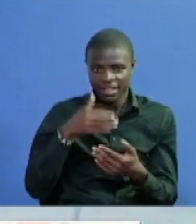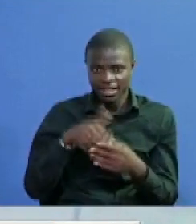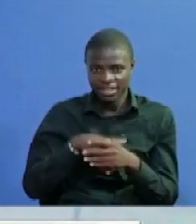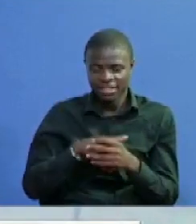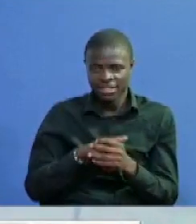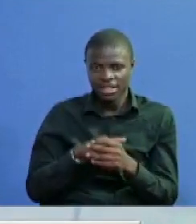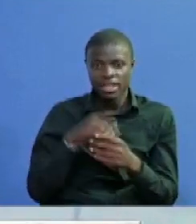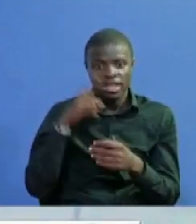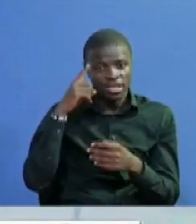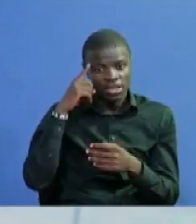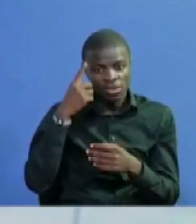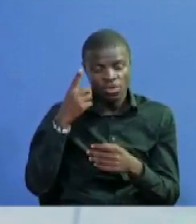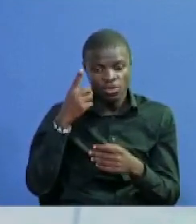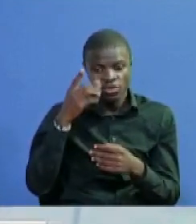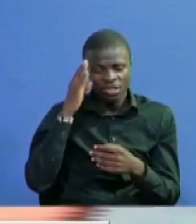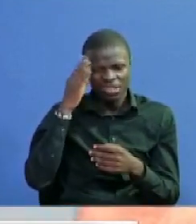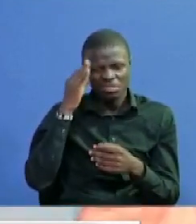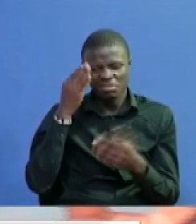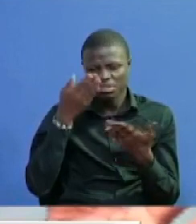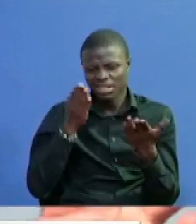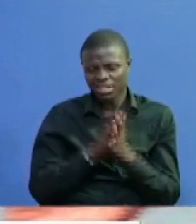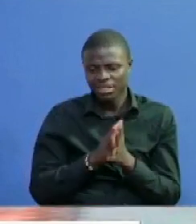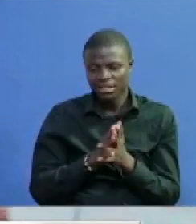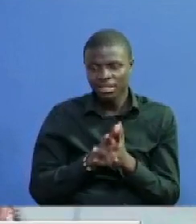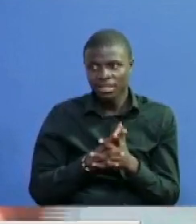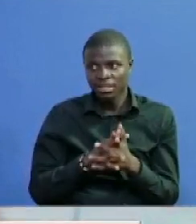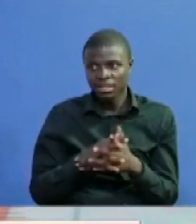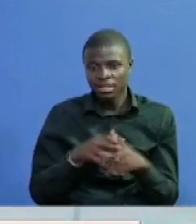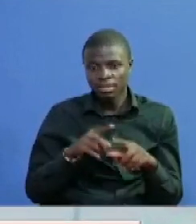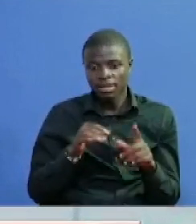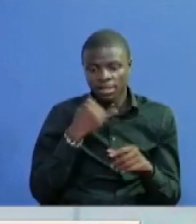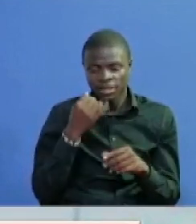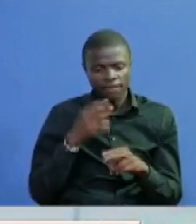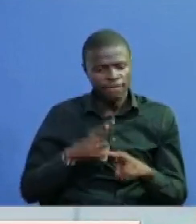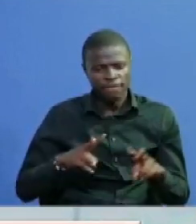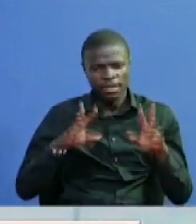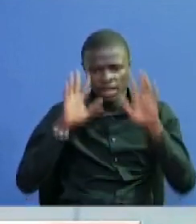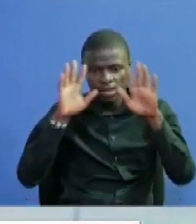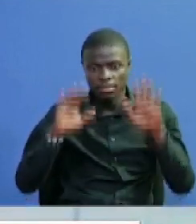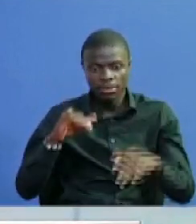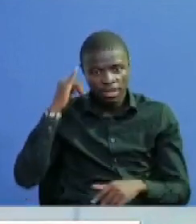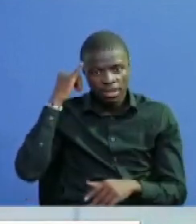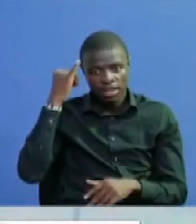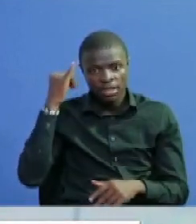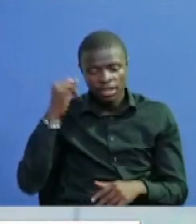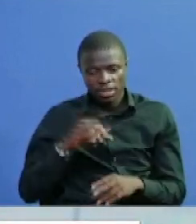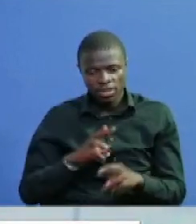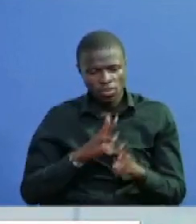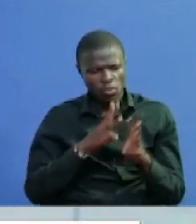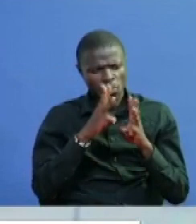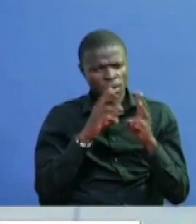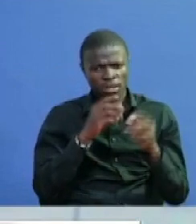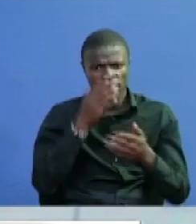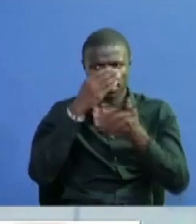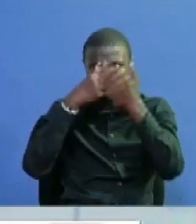knows that he has not fulfilled that, so he's removing it. But it's a very pertinent issue. So whether the president,